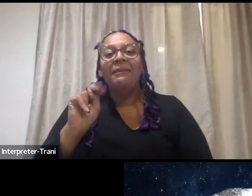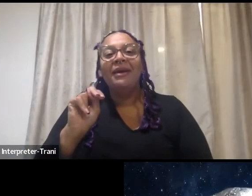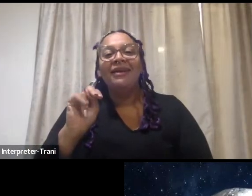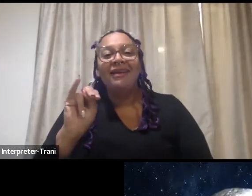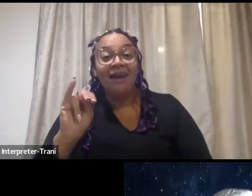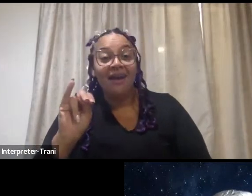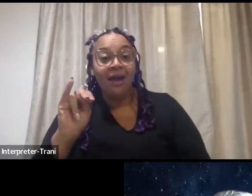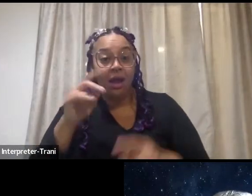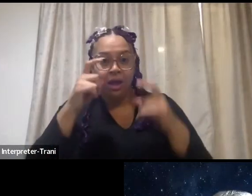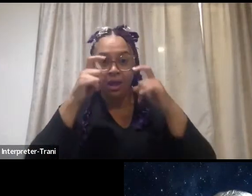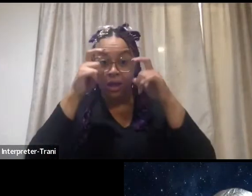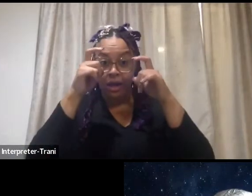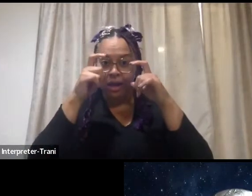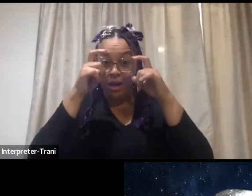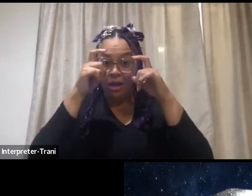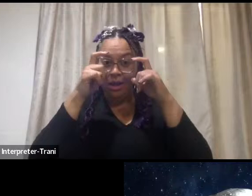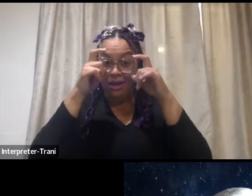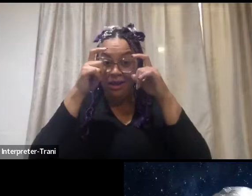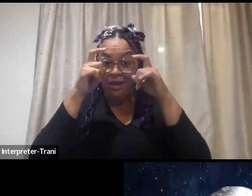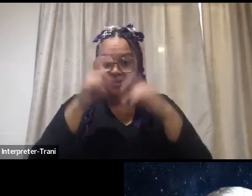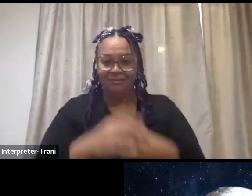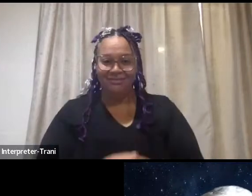Eyebrows, eyebrows.